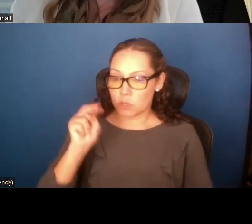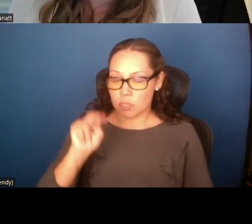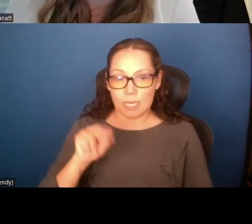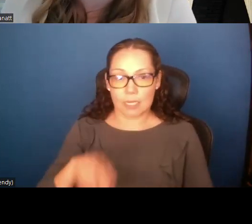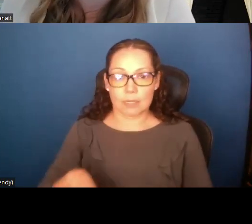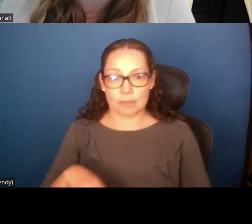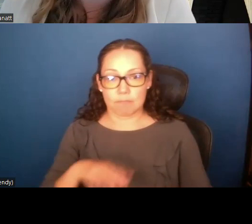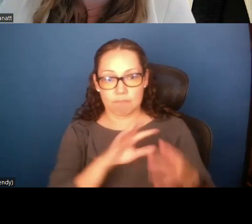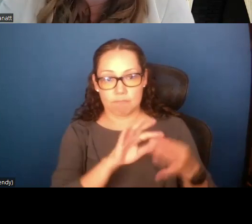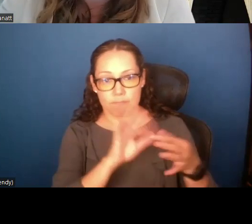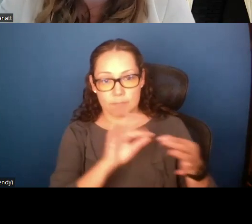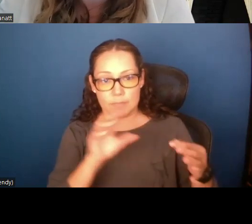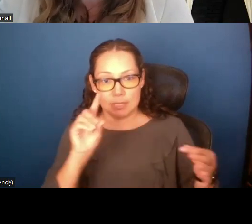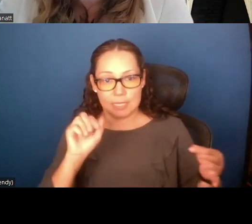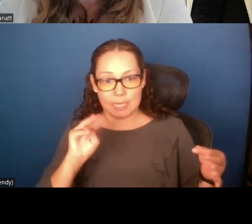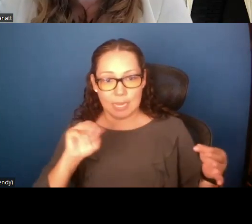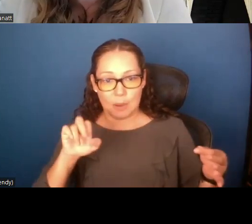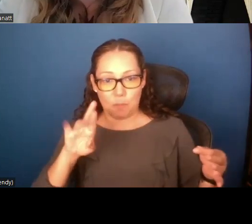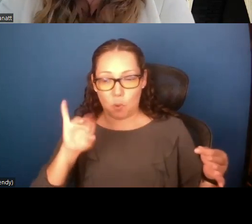few closing comments before we close.